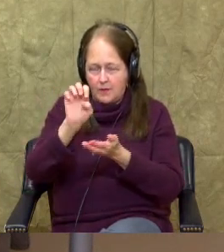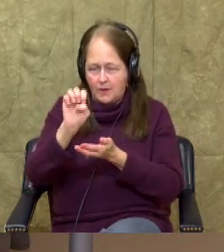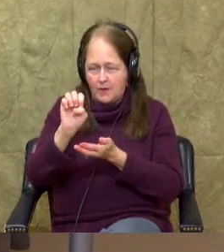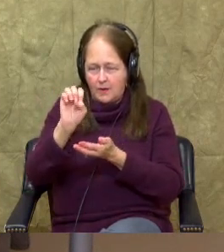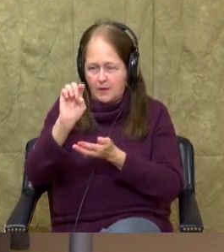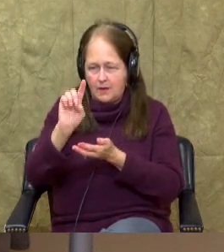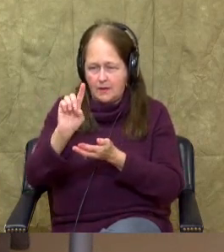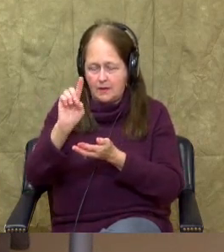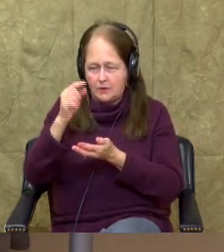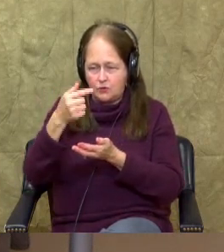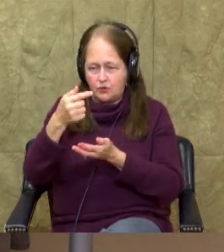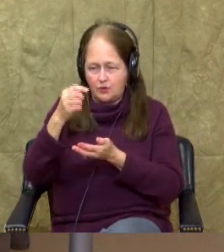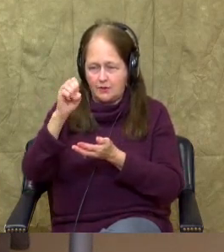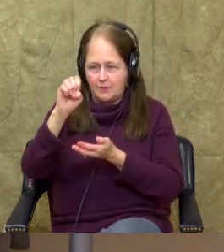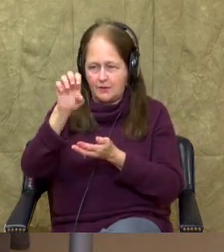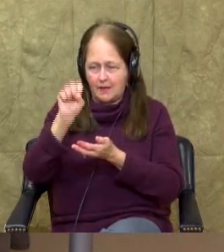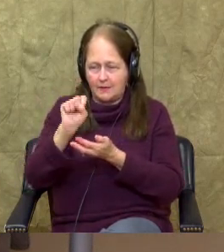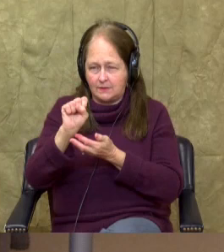edges.